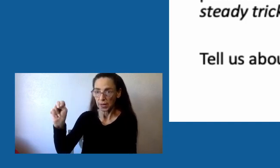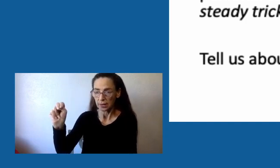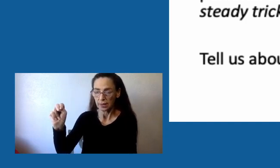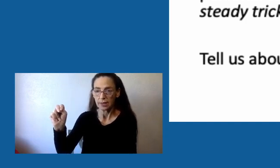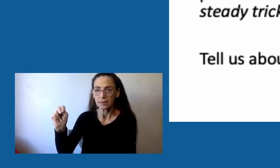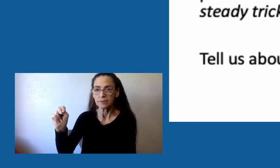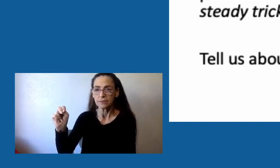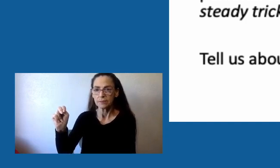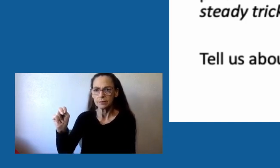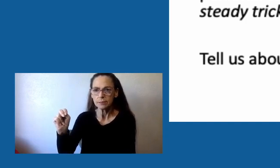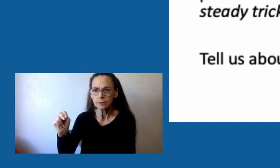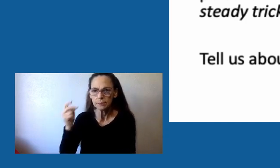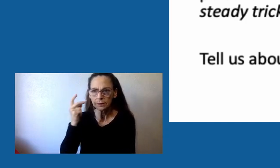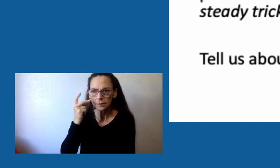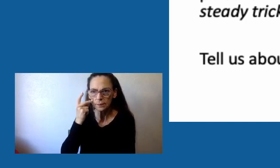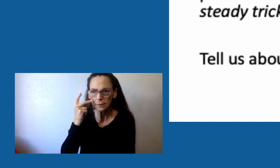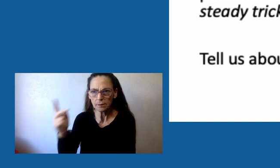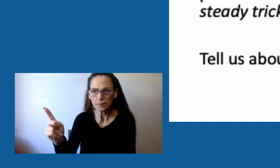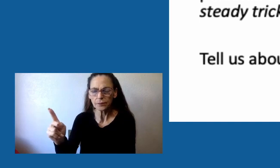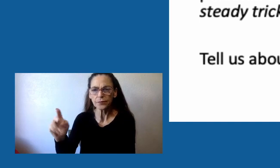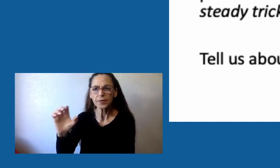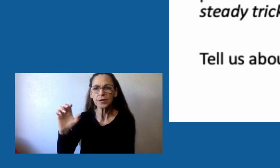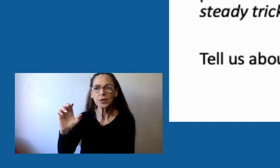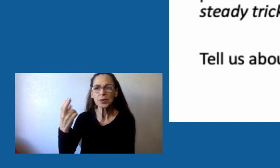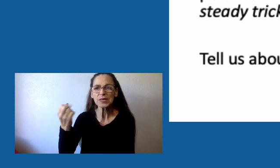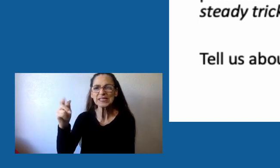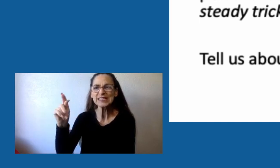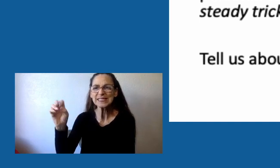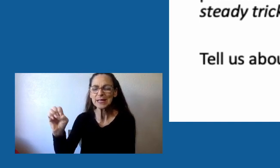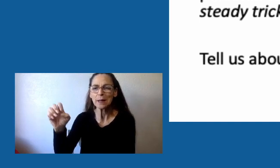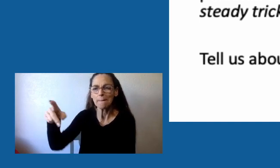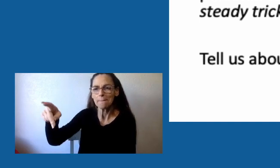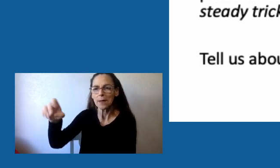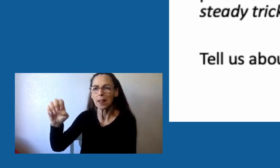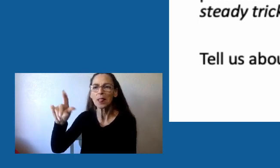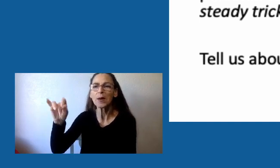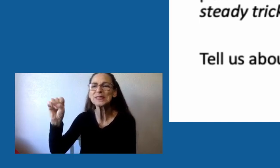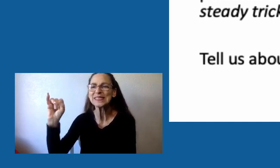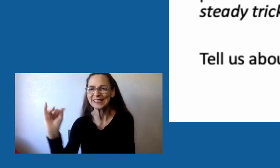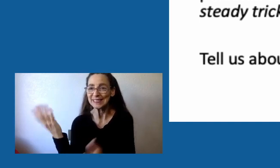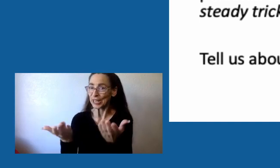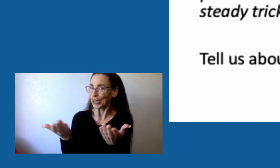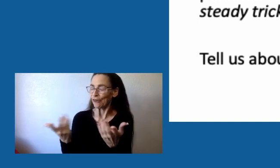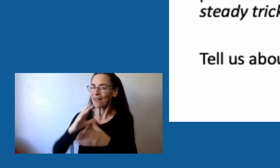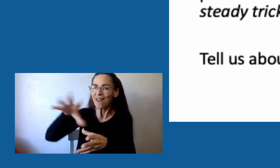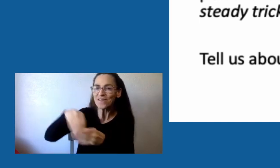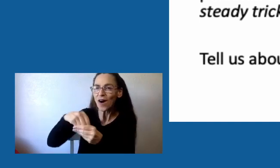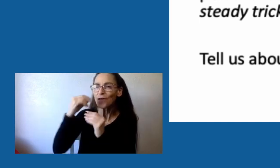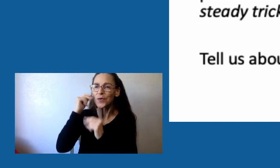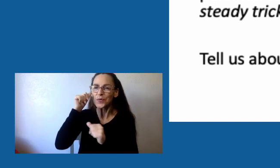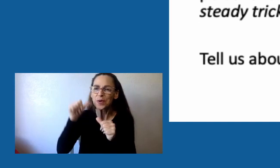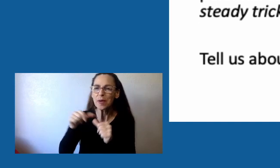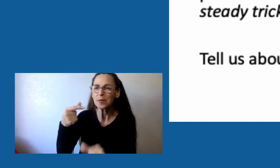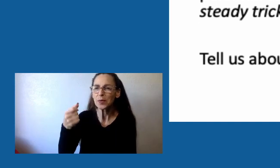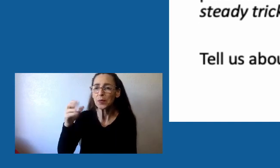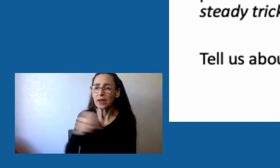know on this call, I'm looking at there, Chair Pelosi here, Christine Martin, we all were involved, remember Gwen.